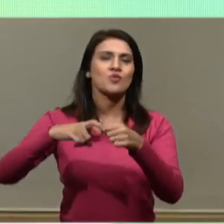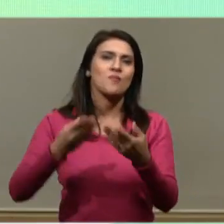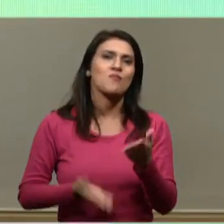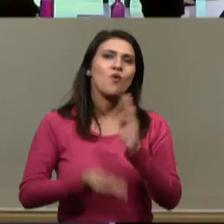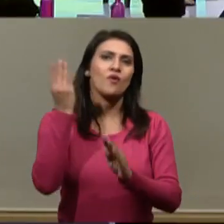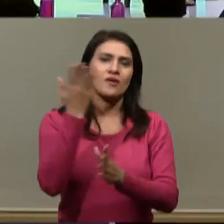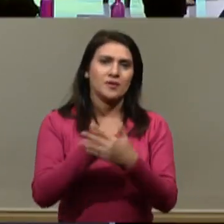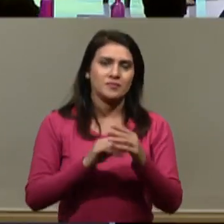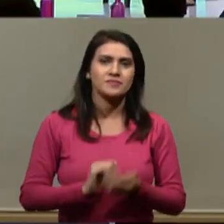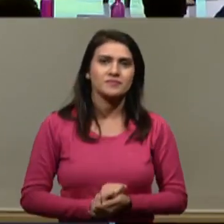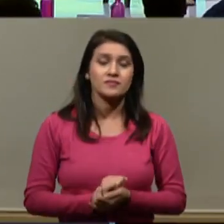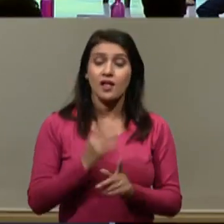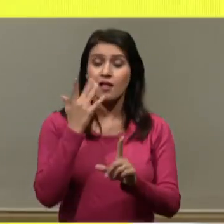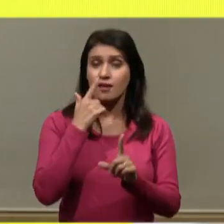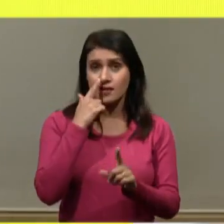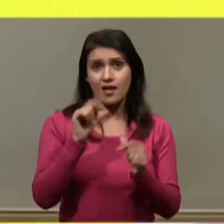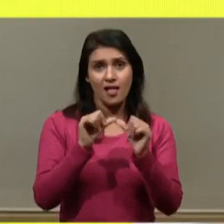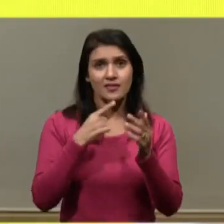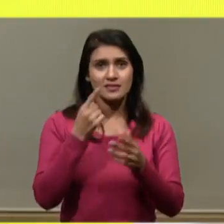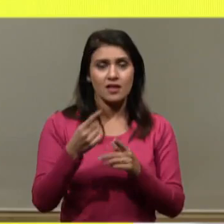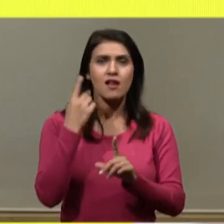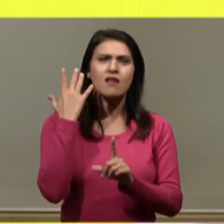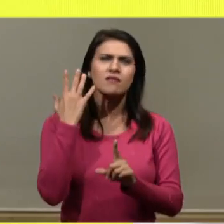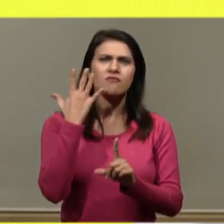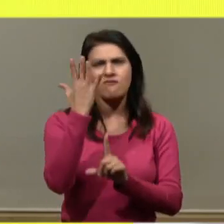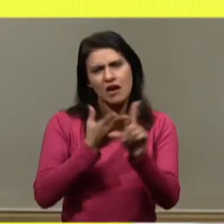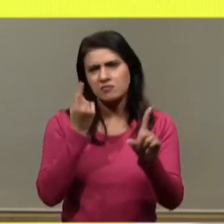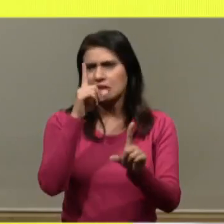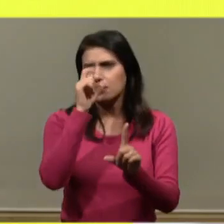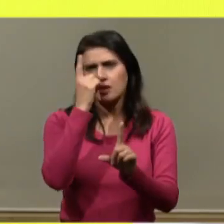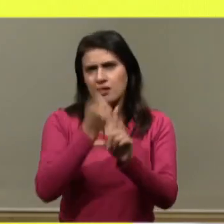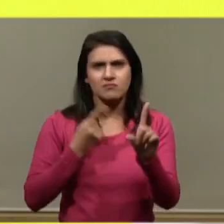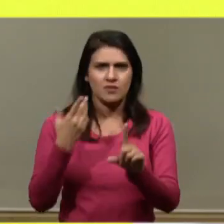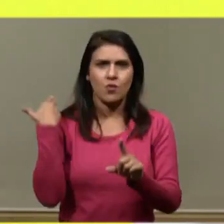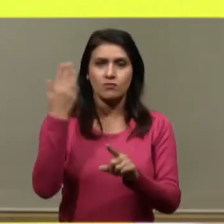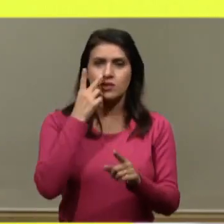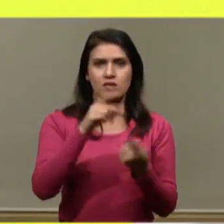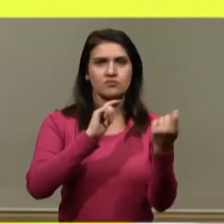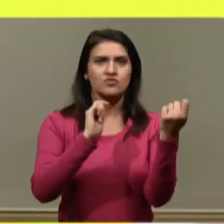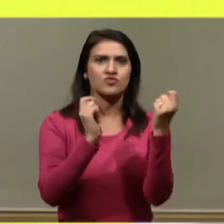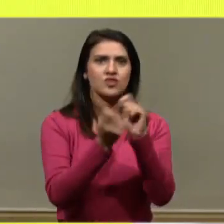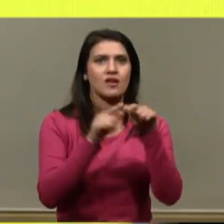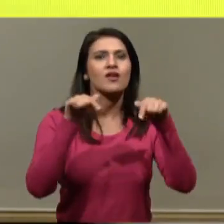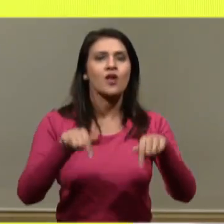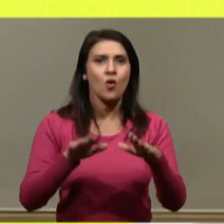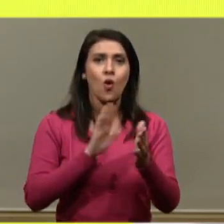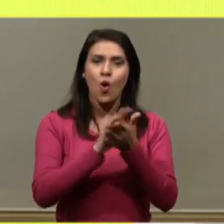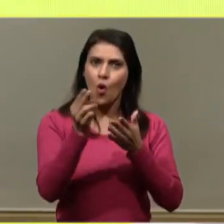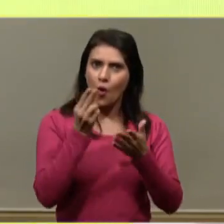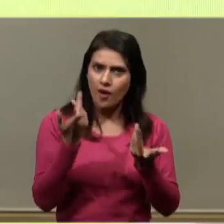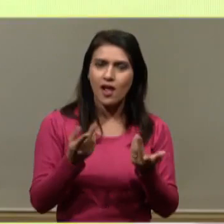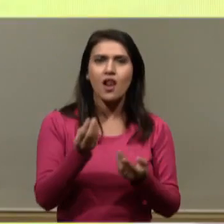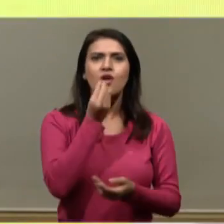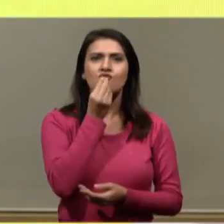So in the last five years, maybe even the last ten years, I have seen a lot of change. whether it's the hotel sector,